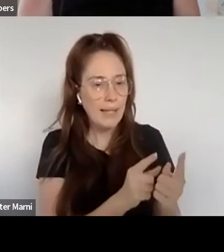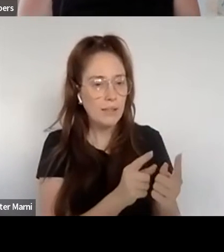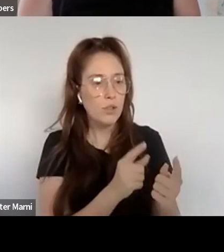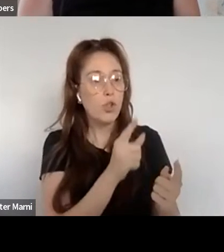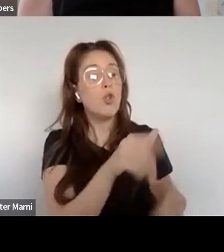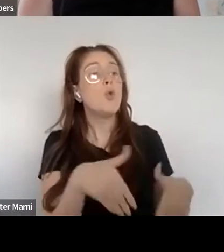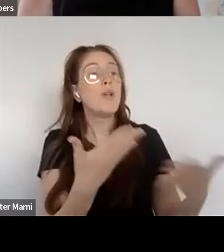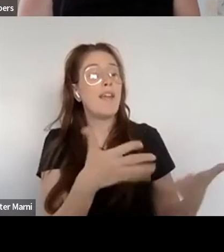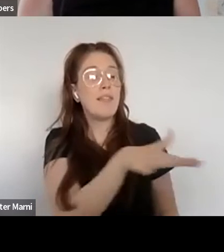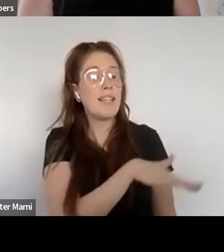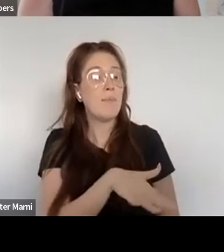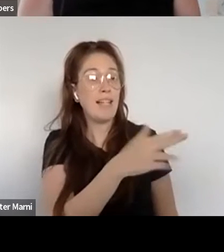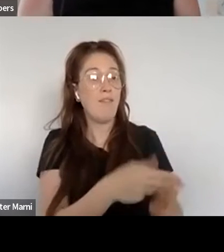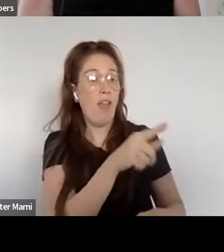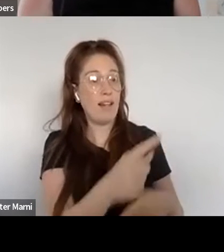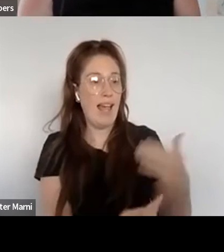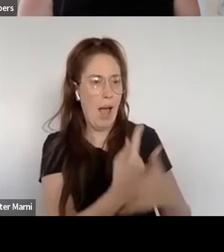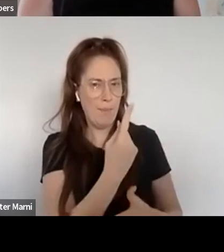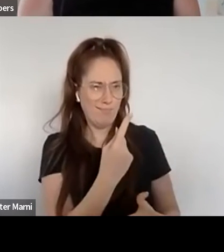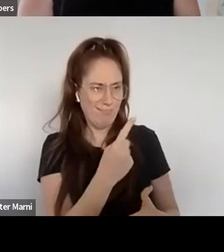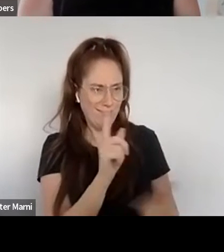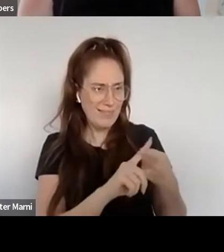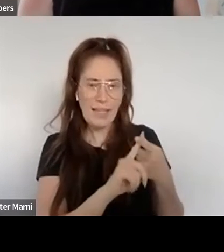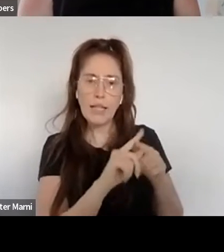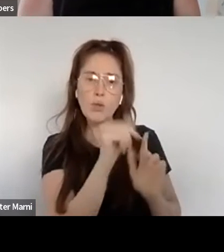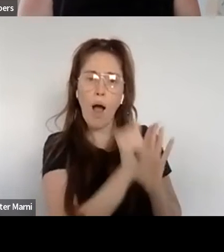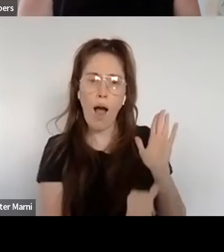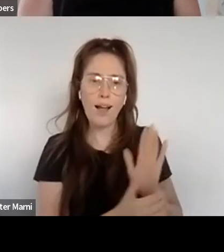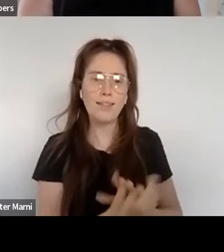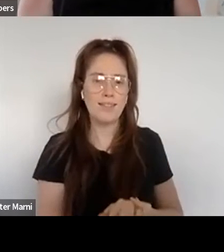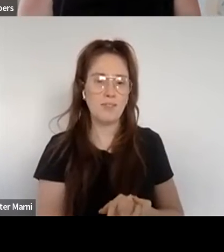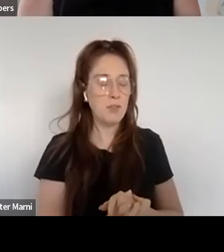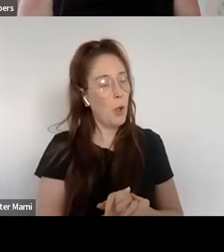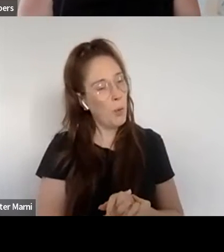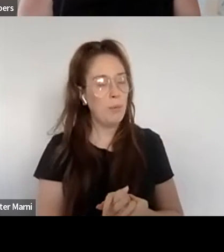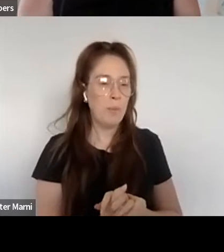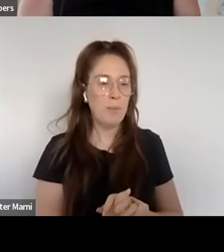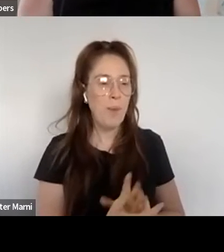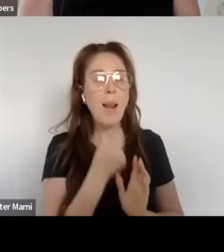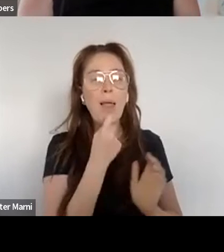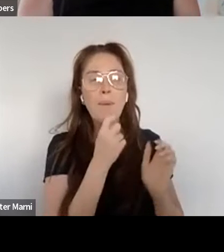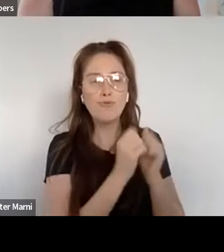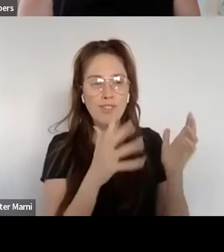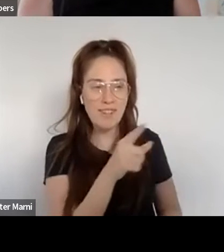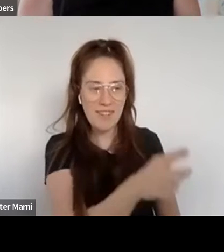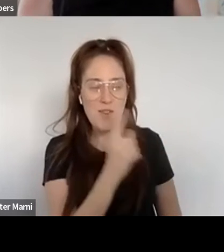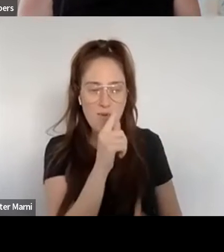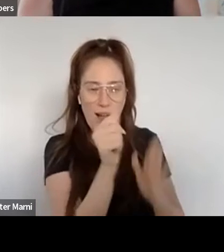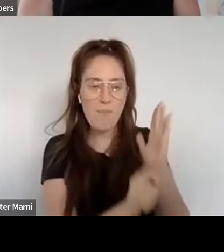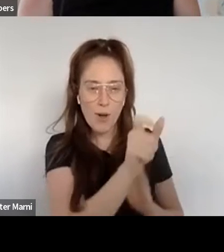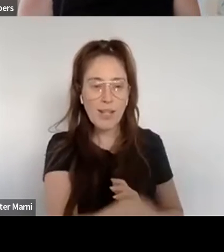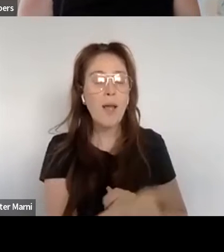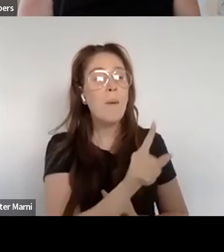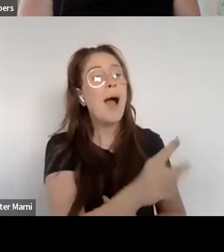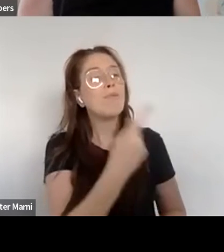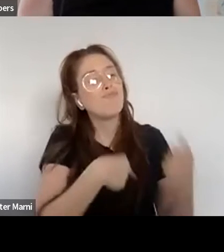for those moments to occur is artful, if nothing else. So I would push back on that one. But tell us